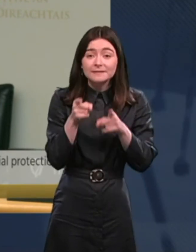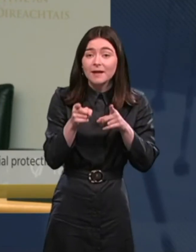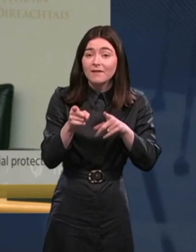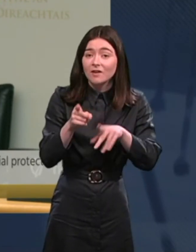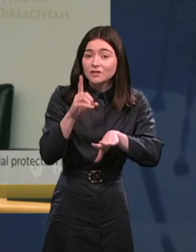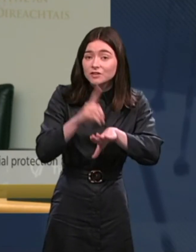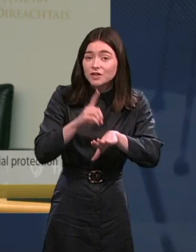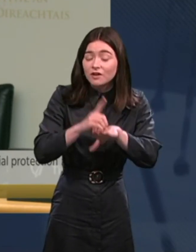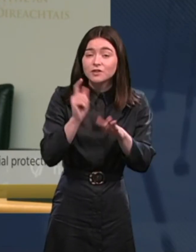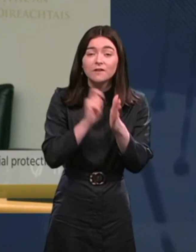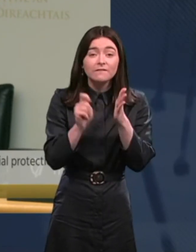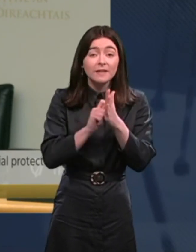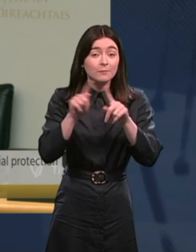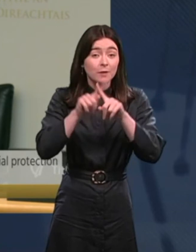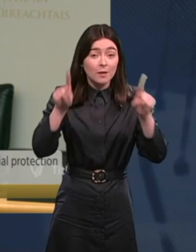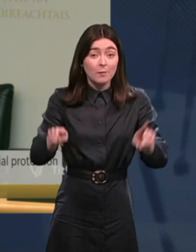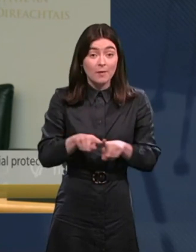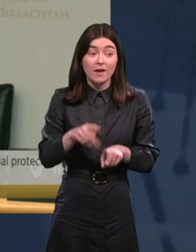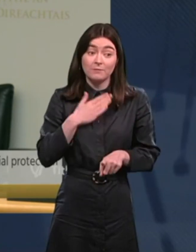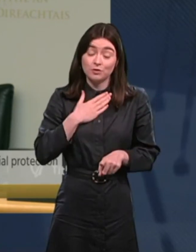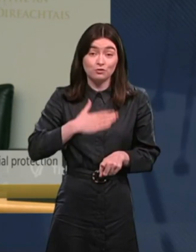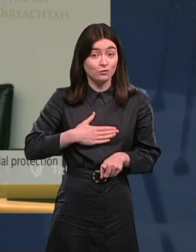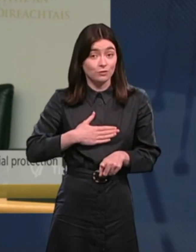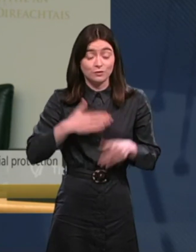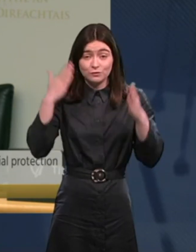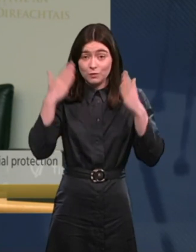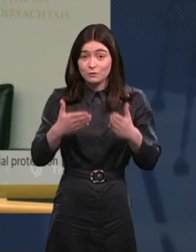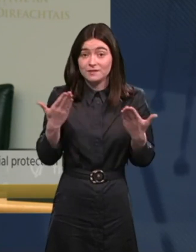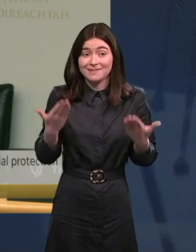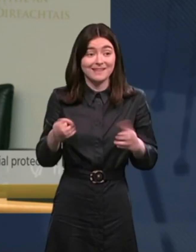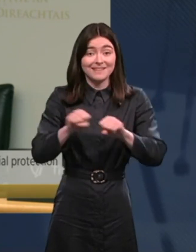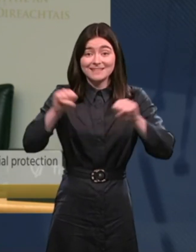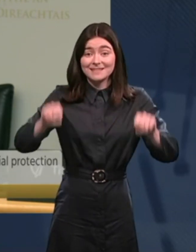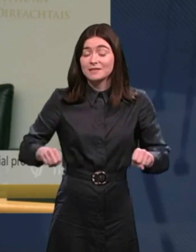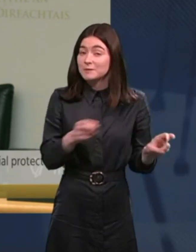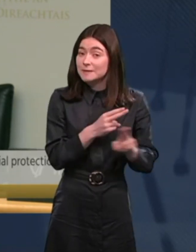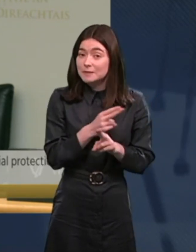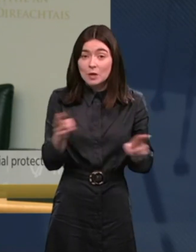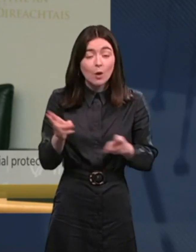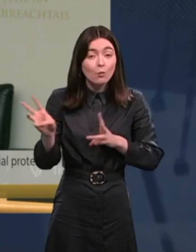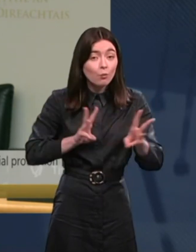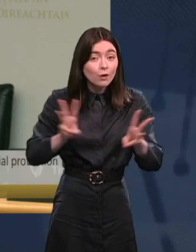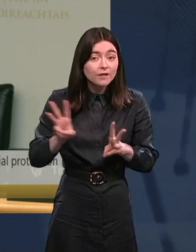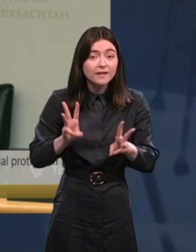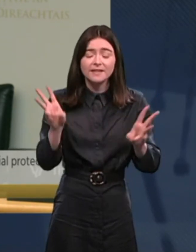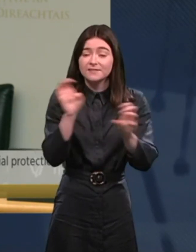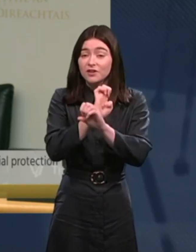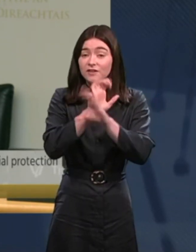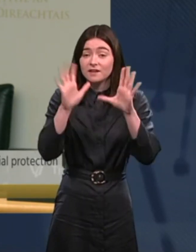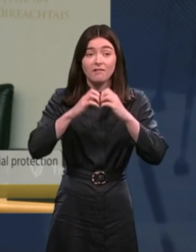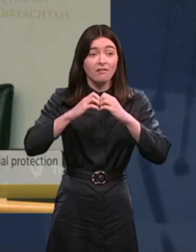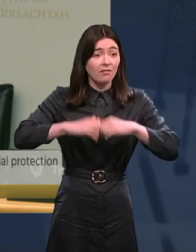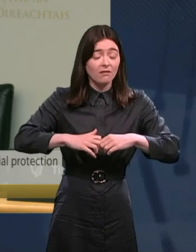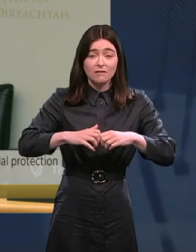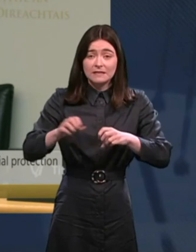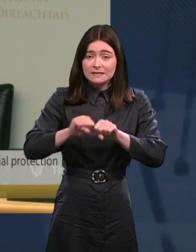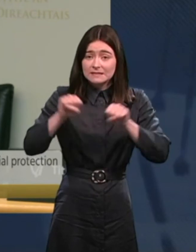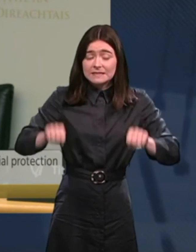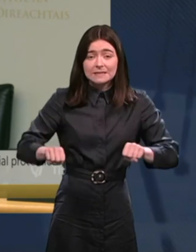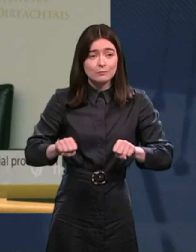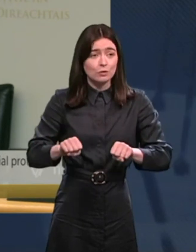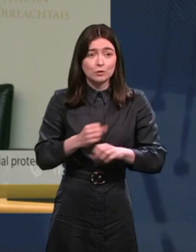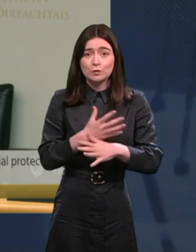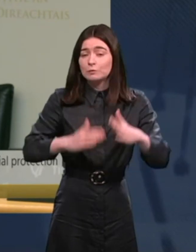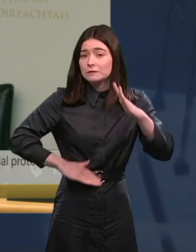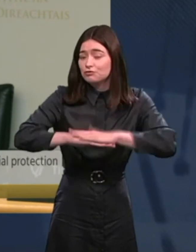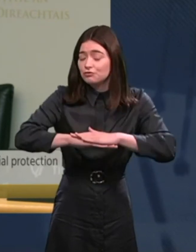out the forms. I'm literally just highlighting the fact that the system is not working. There's obviously a dysfunctional system or an overly restrictive system there. If